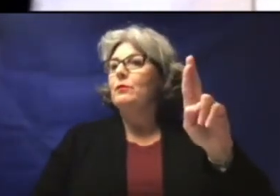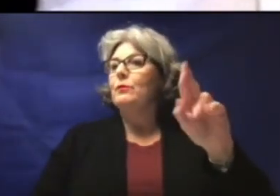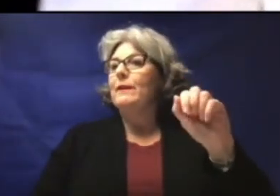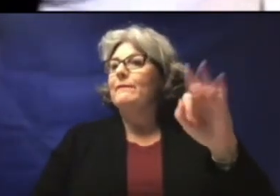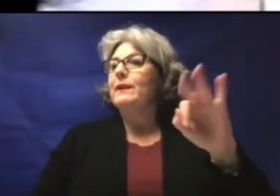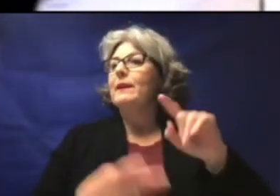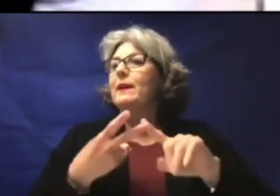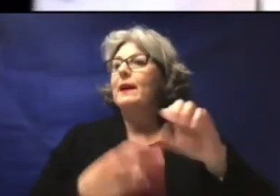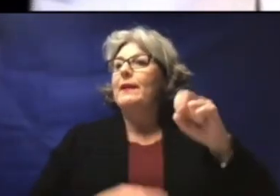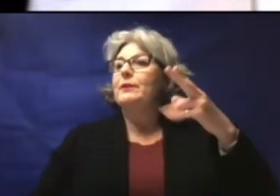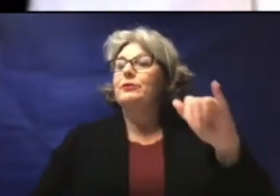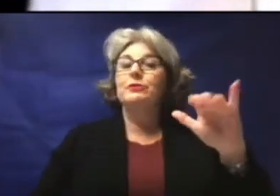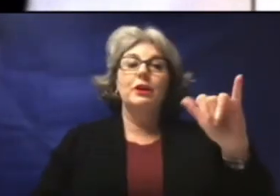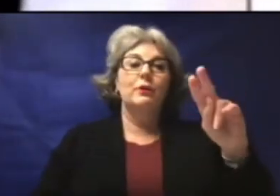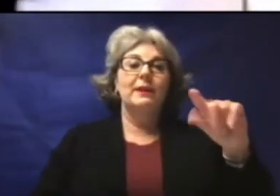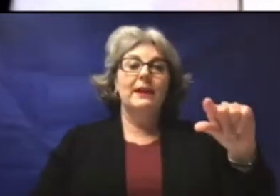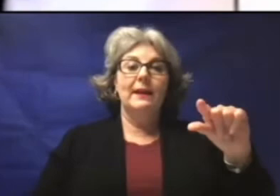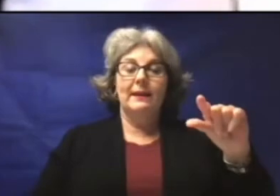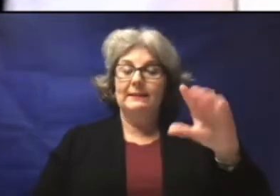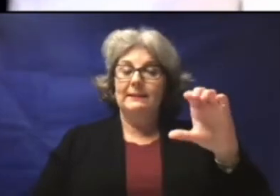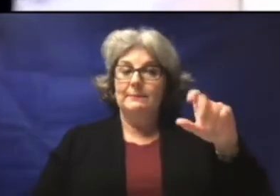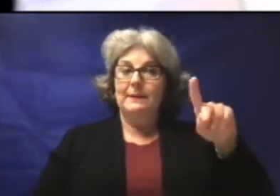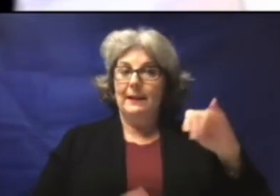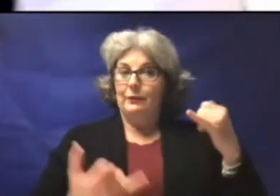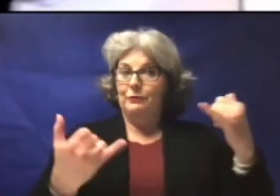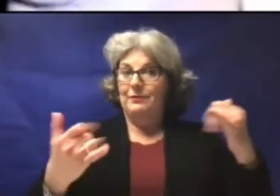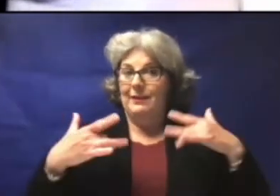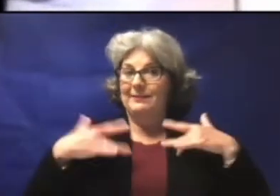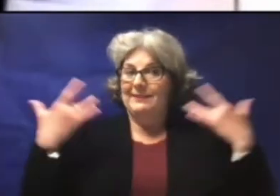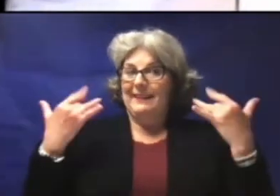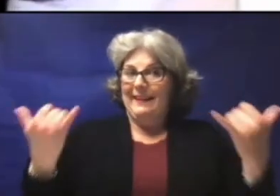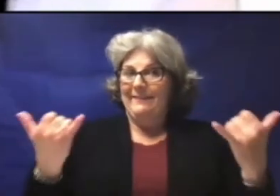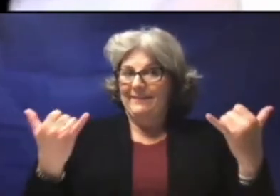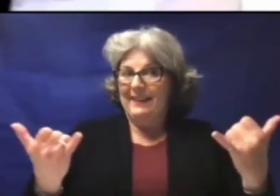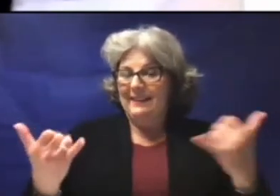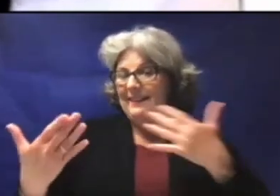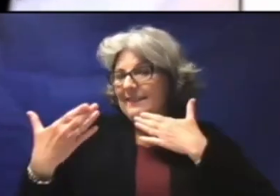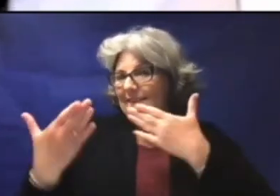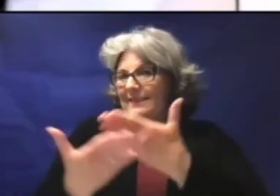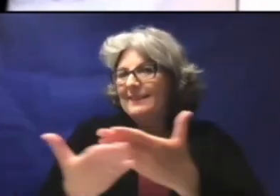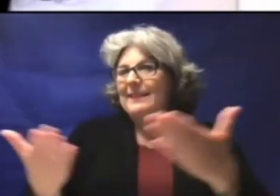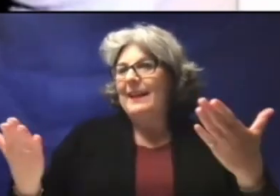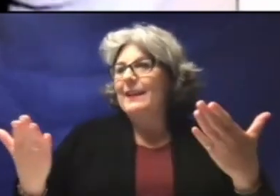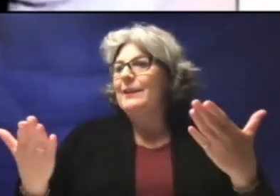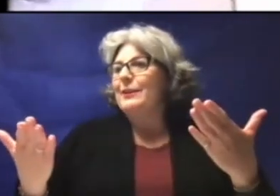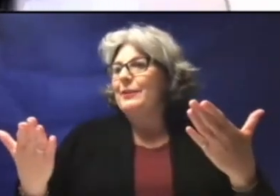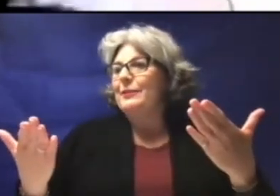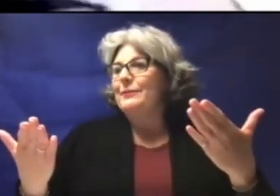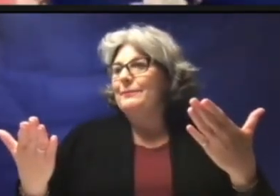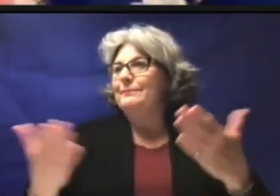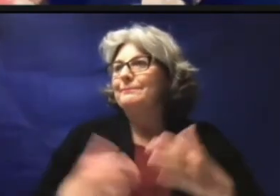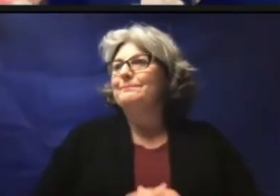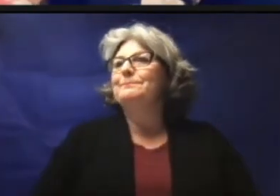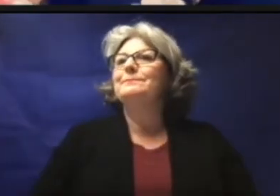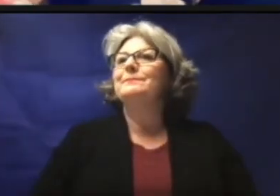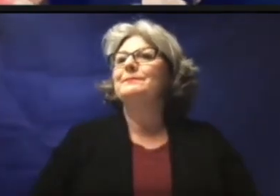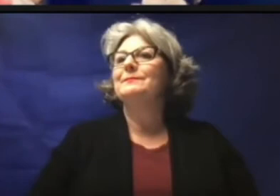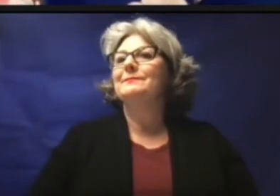Yang, our CDP staff who created tonight's event. And thank you so much, CDP, for having us.